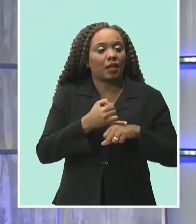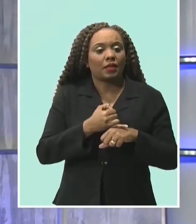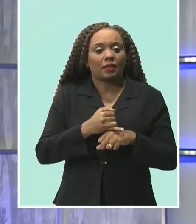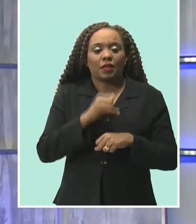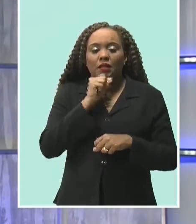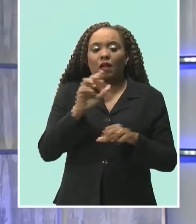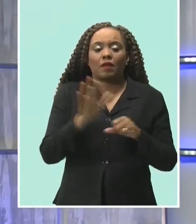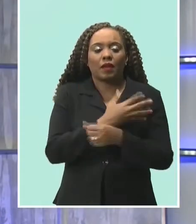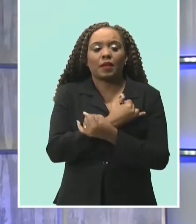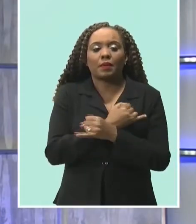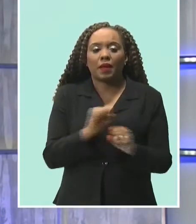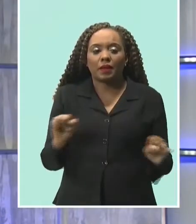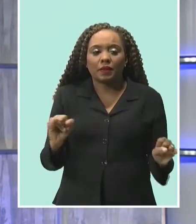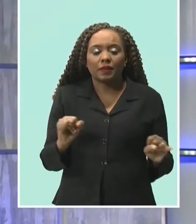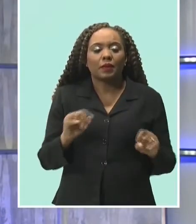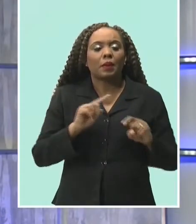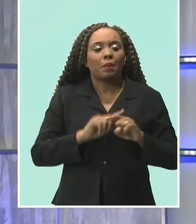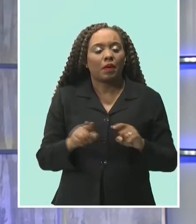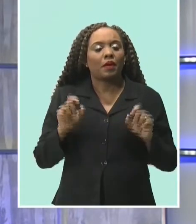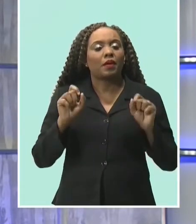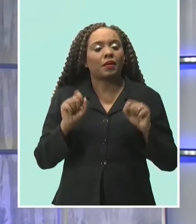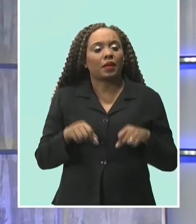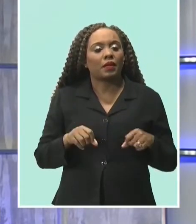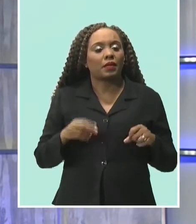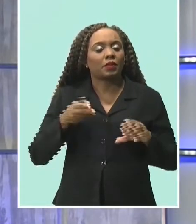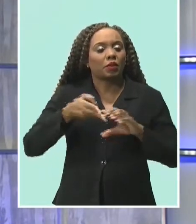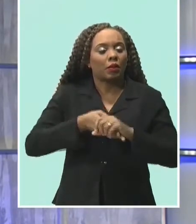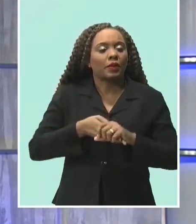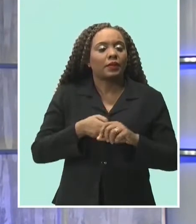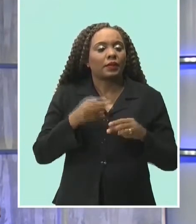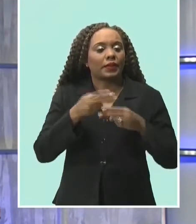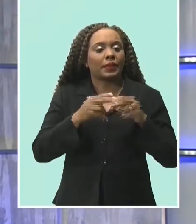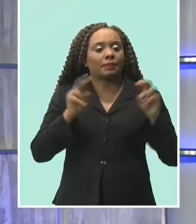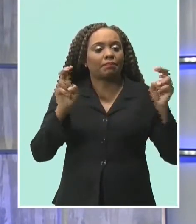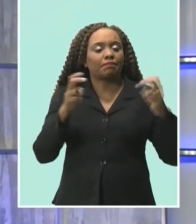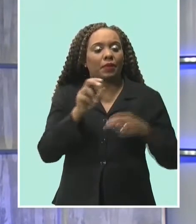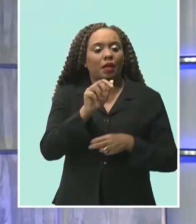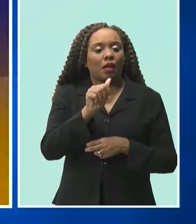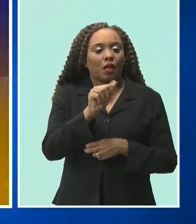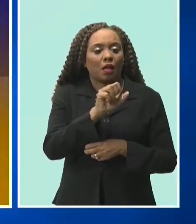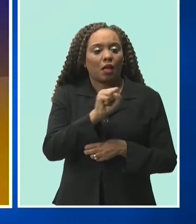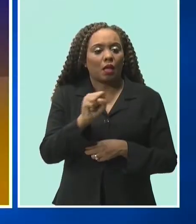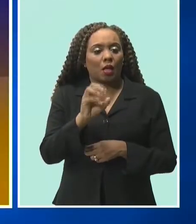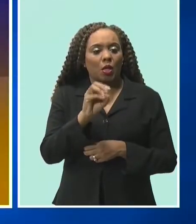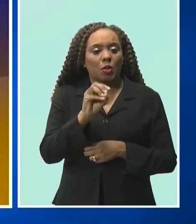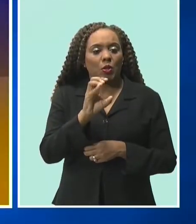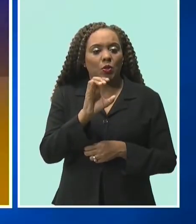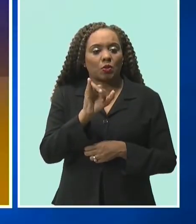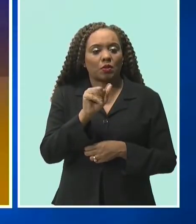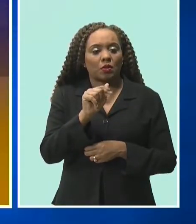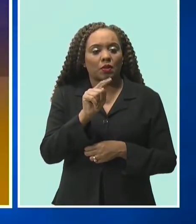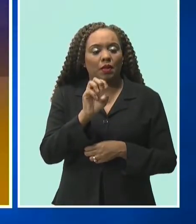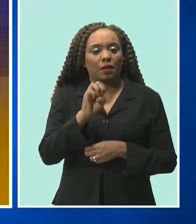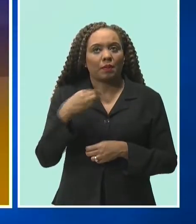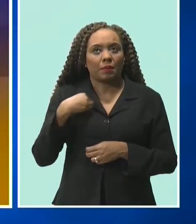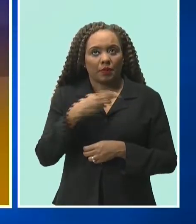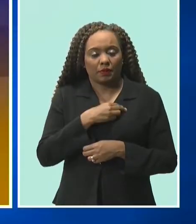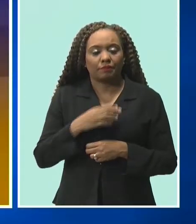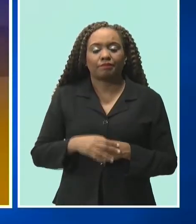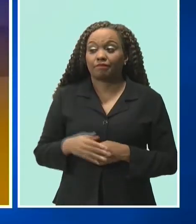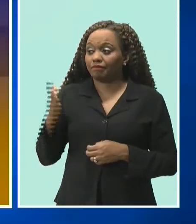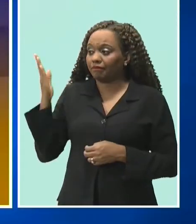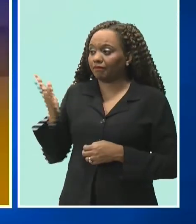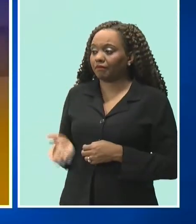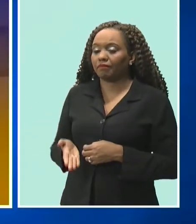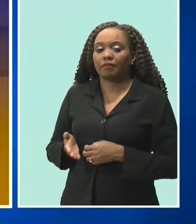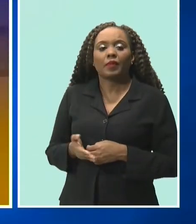membership, they will, however, be admitted as associate members. There's a process in place because there has to be a